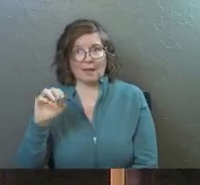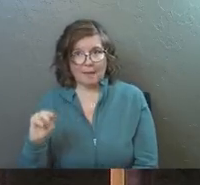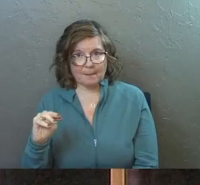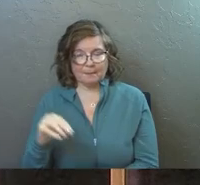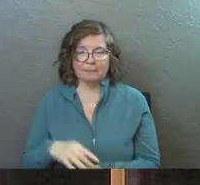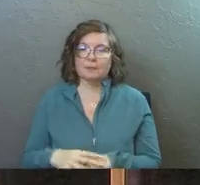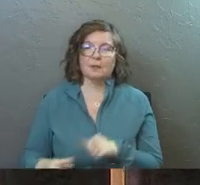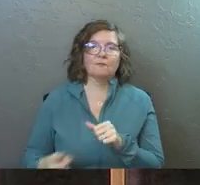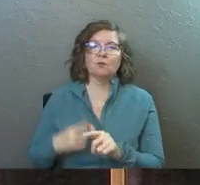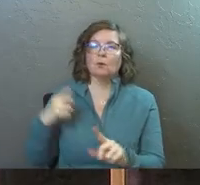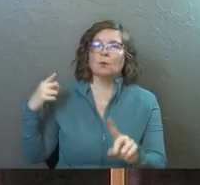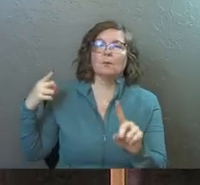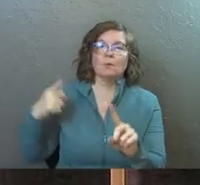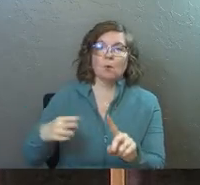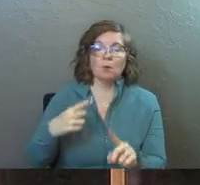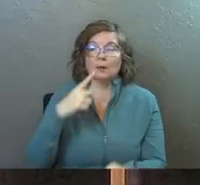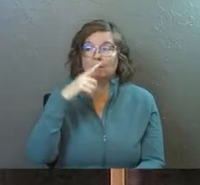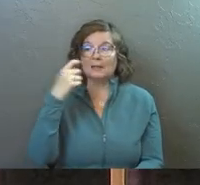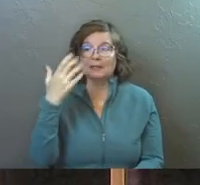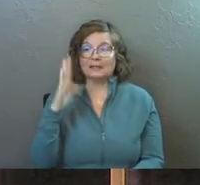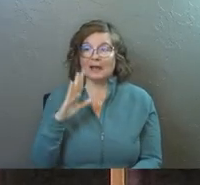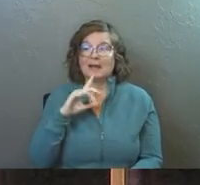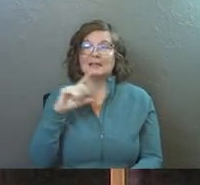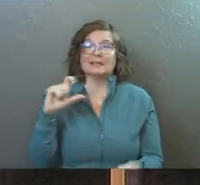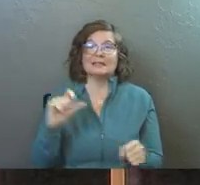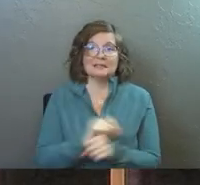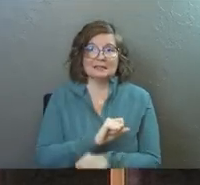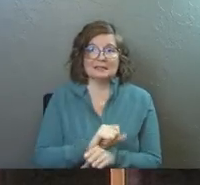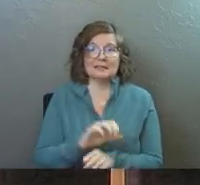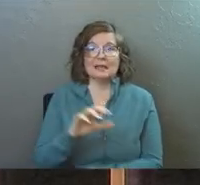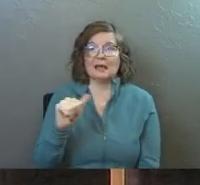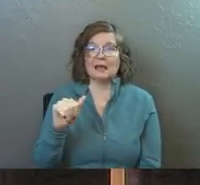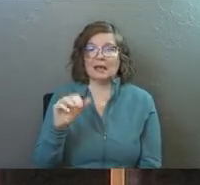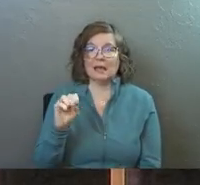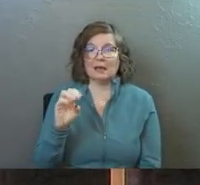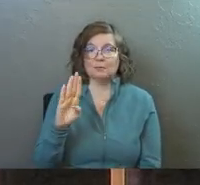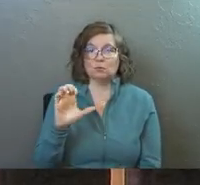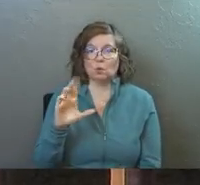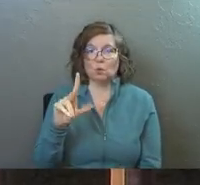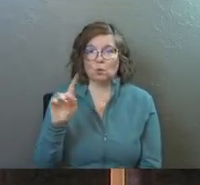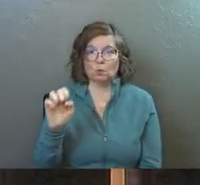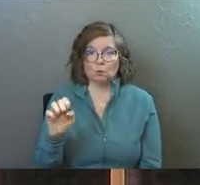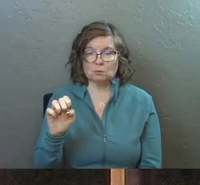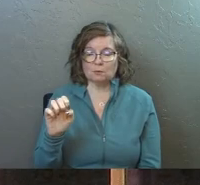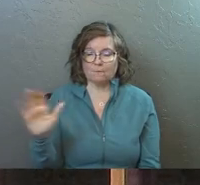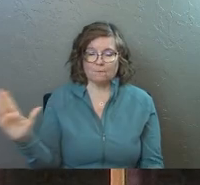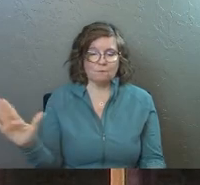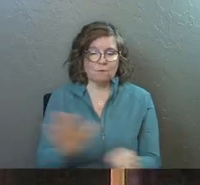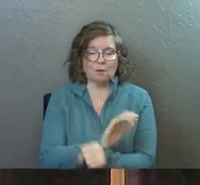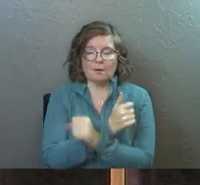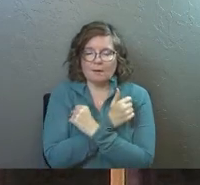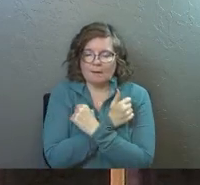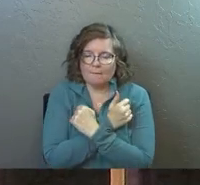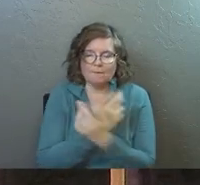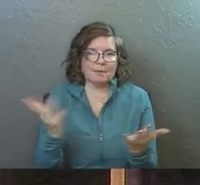first point is, I would say, it's because God is absolute. And the I am communicates he is absolutely